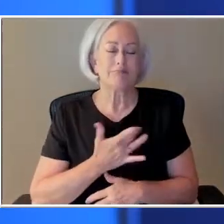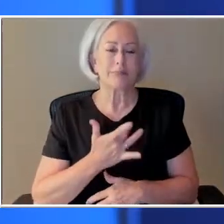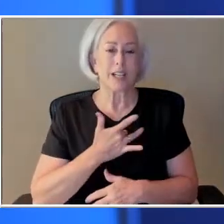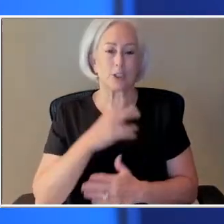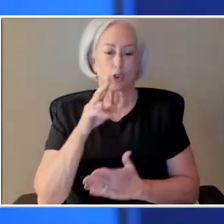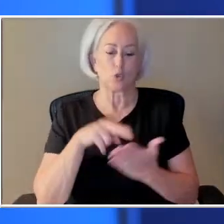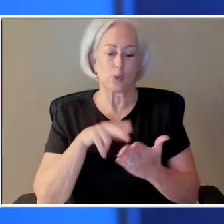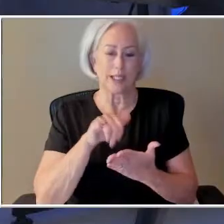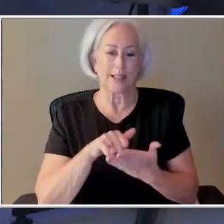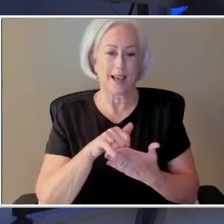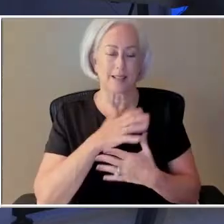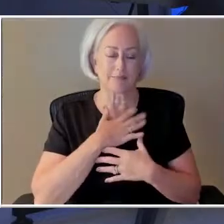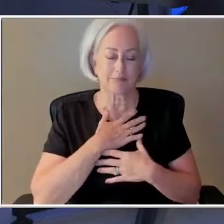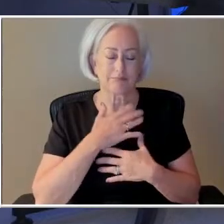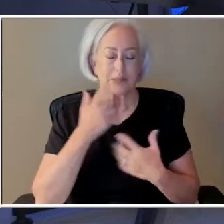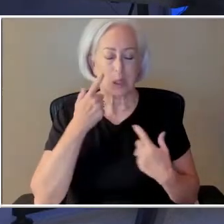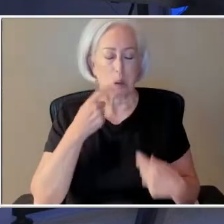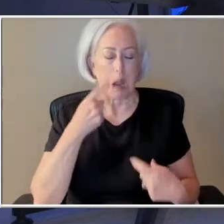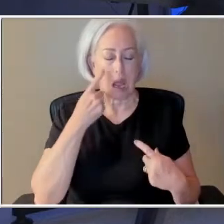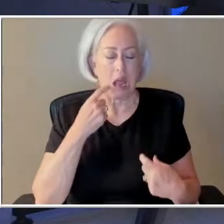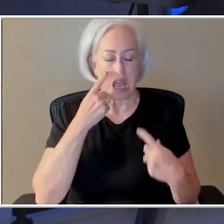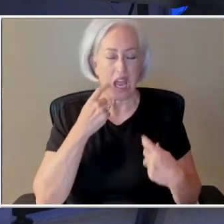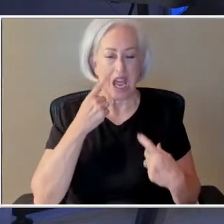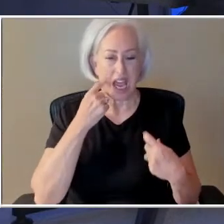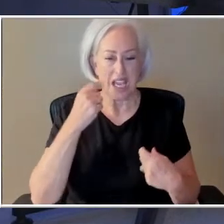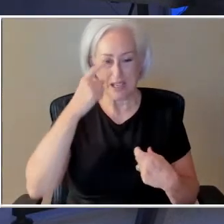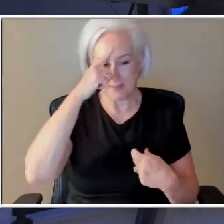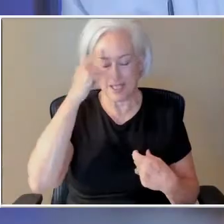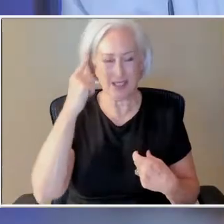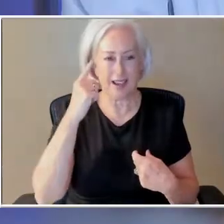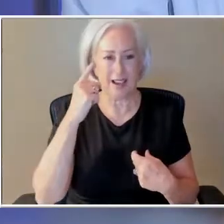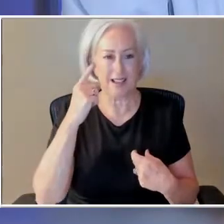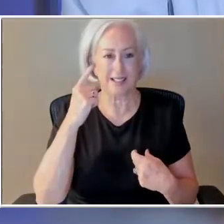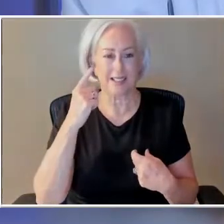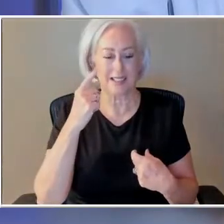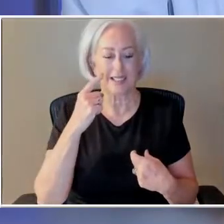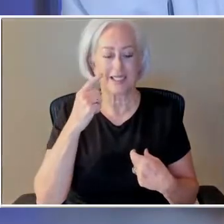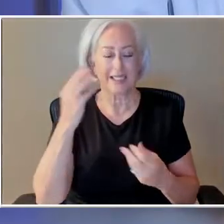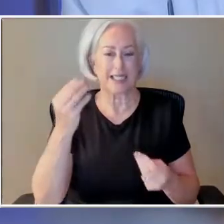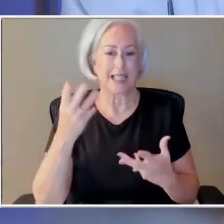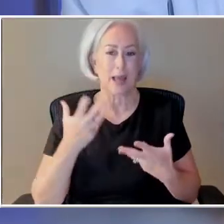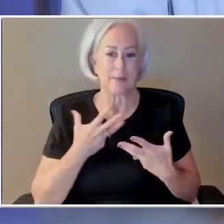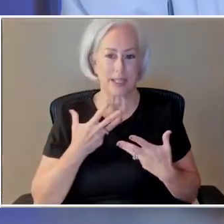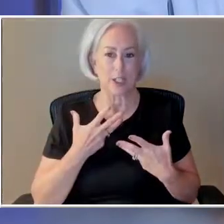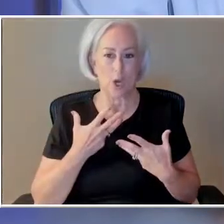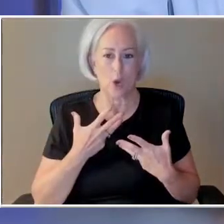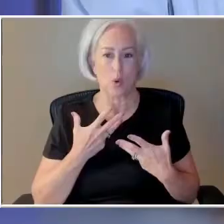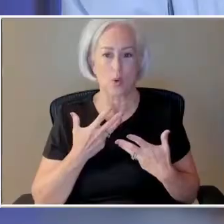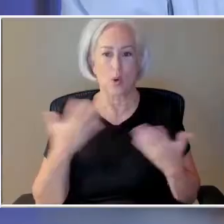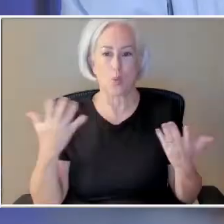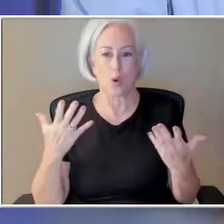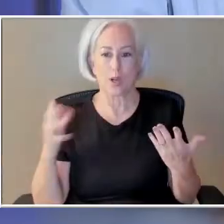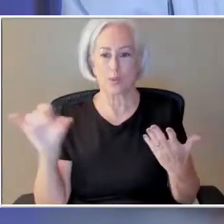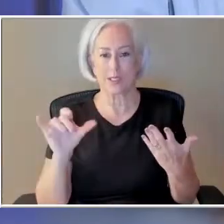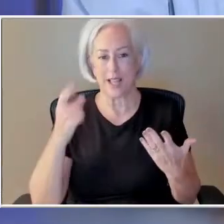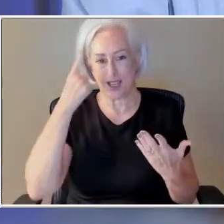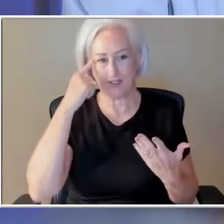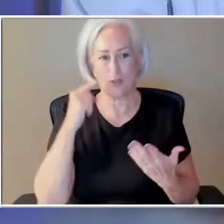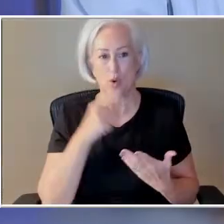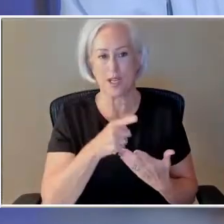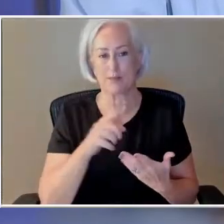like sobbing, because it was letting me know what it was like for him as a care